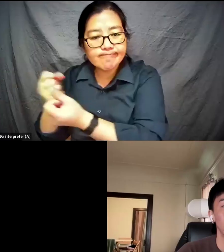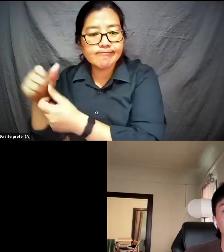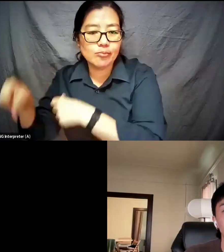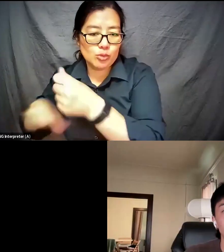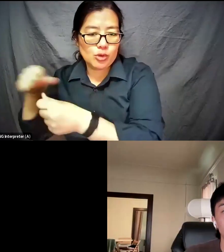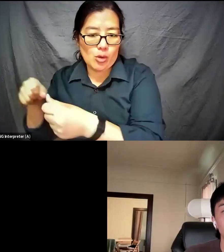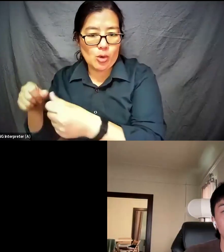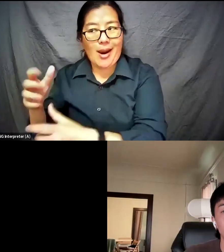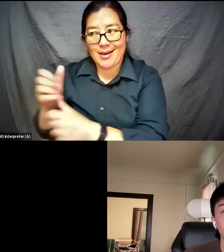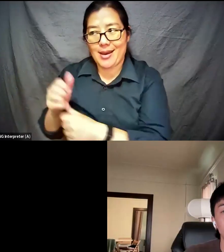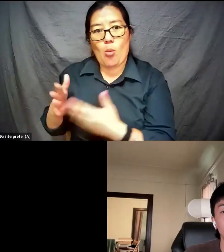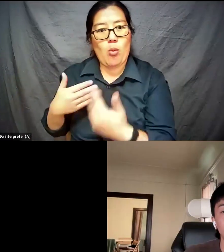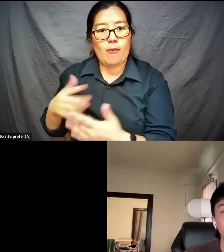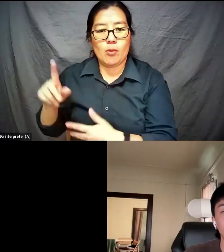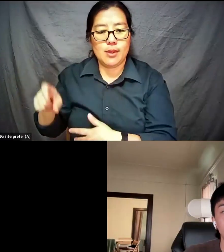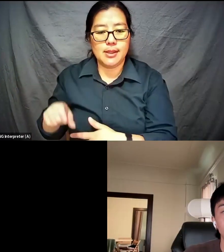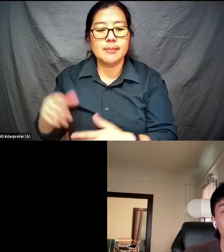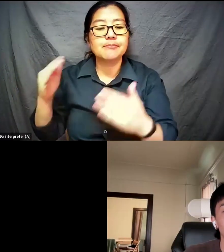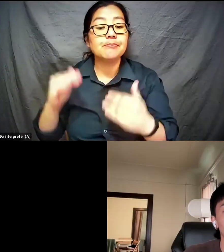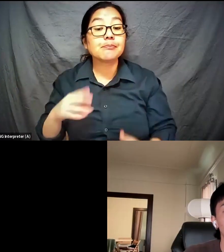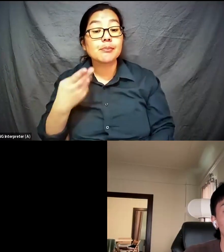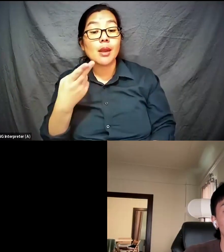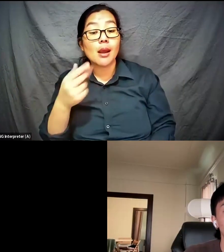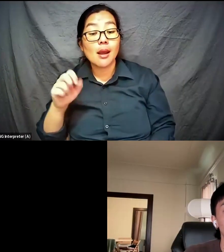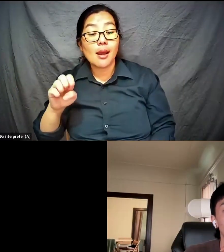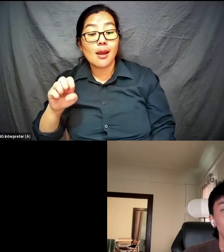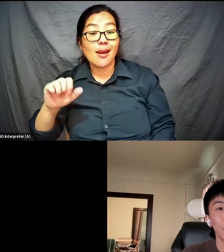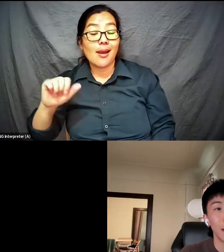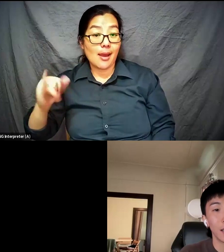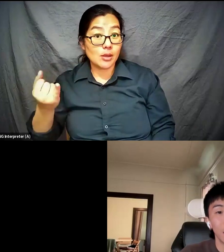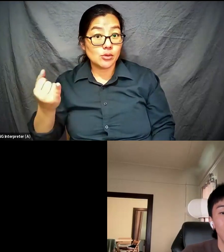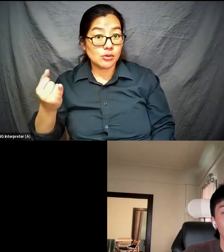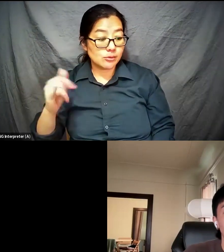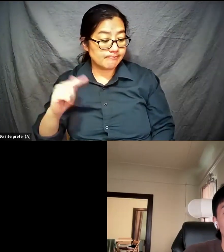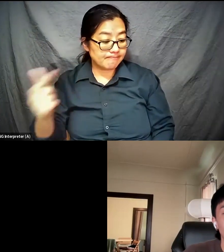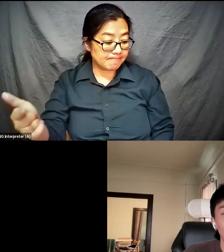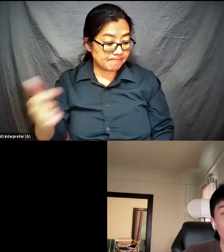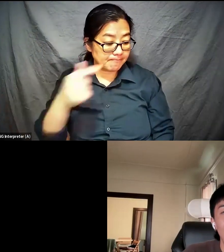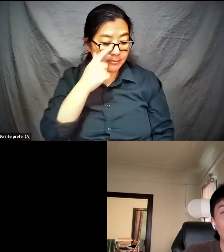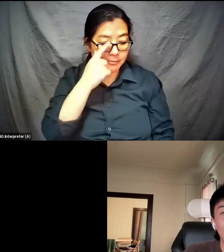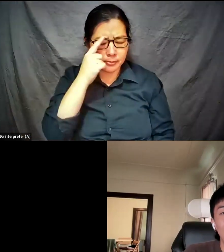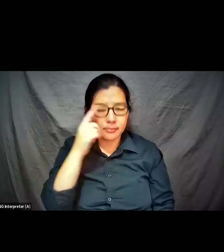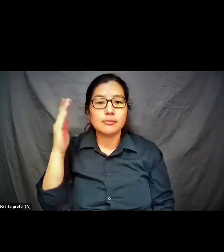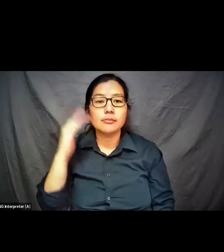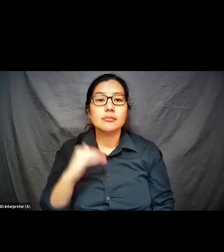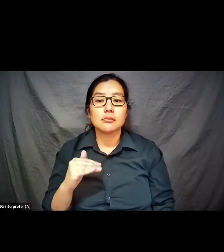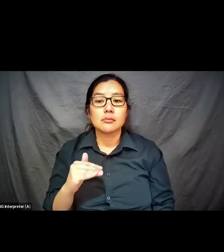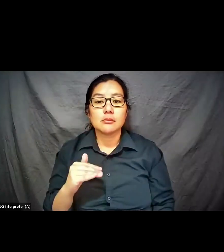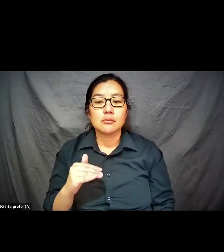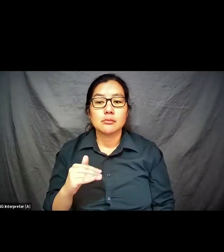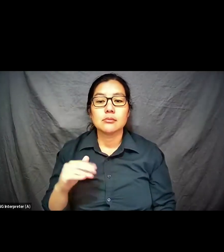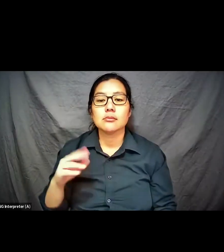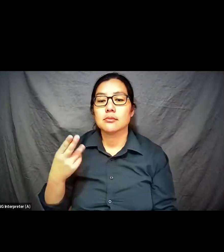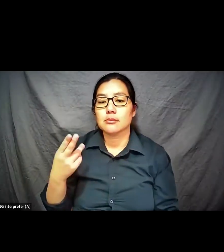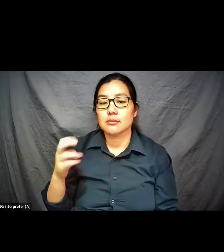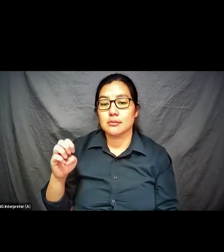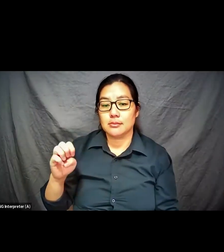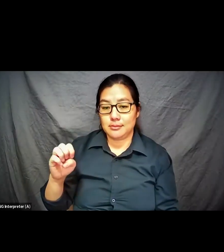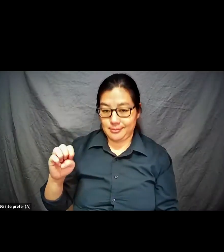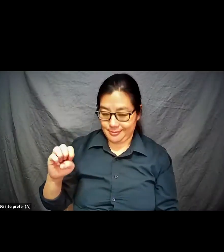experiences are more than just hurt feelings, right? Like systemic bias impacts our care.